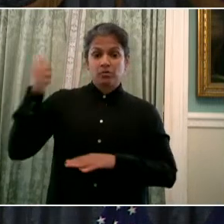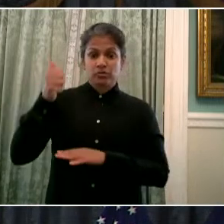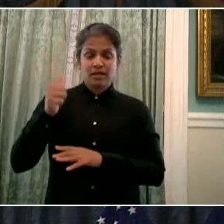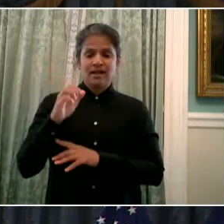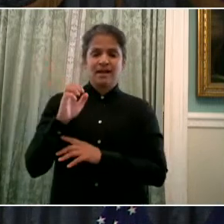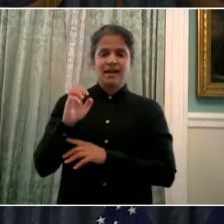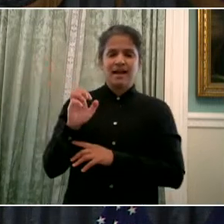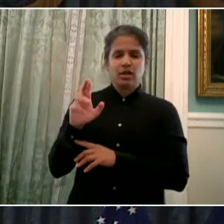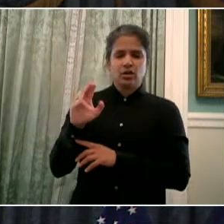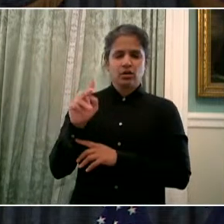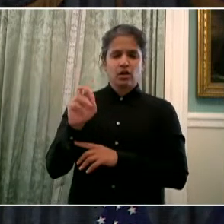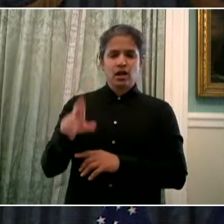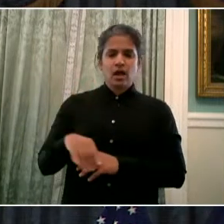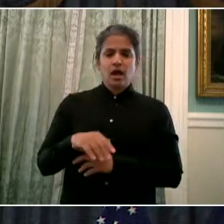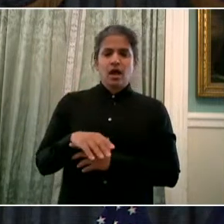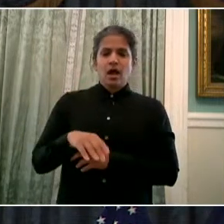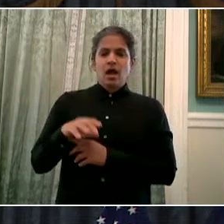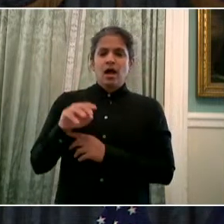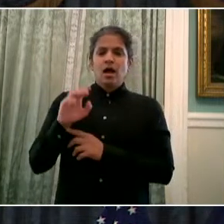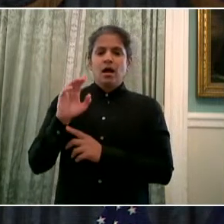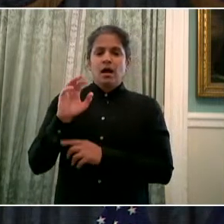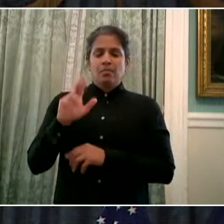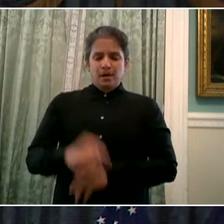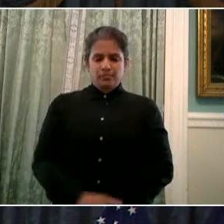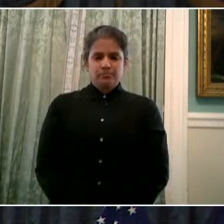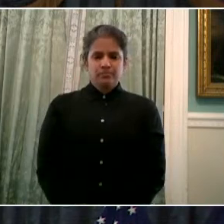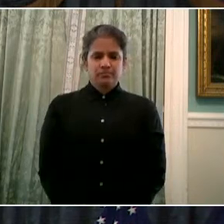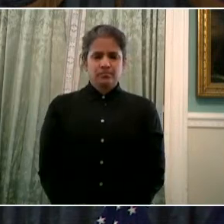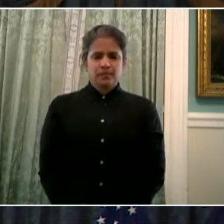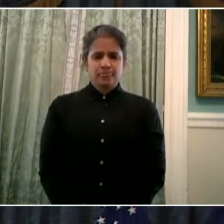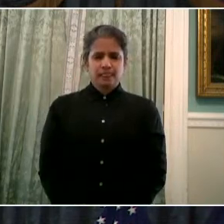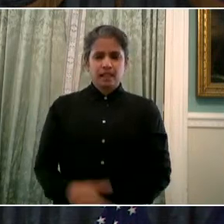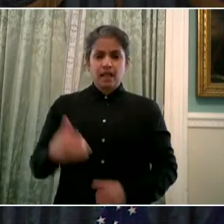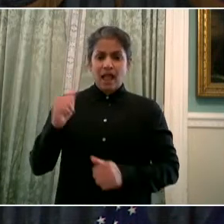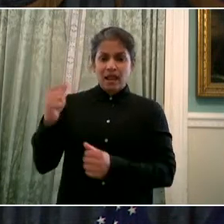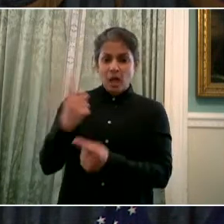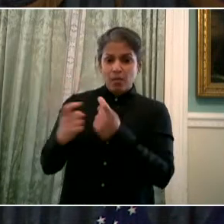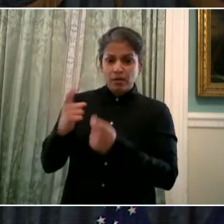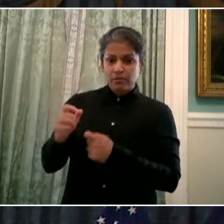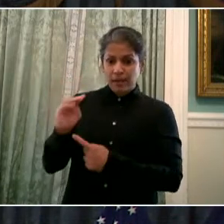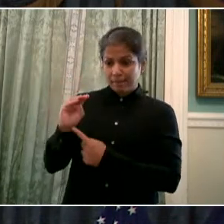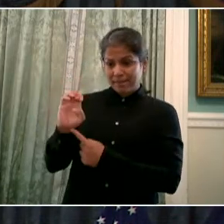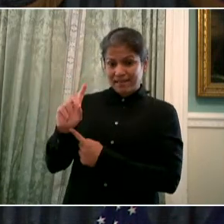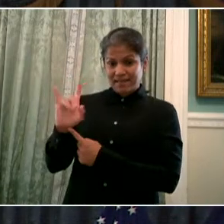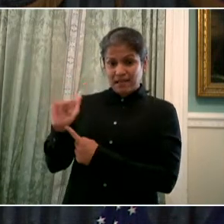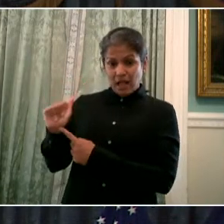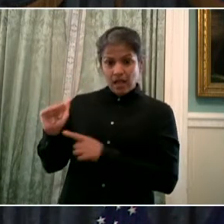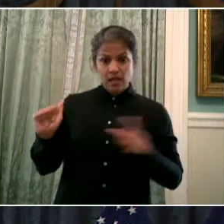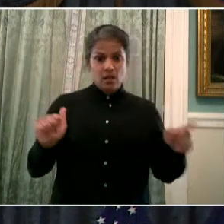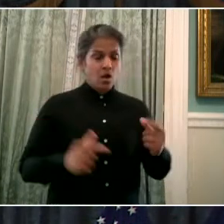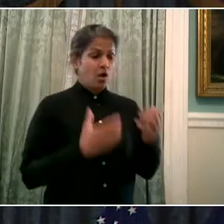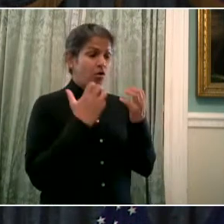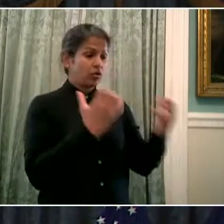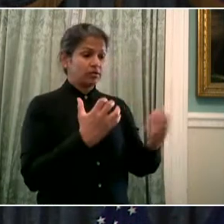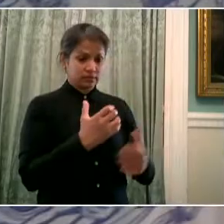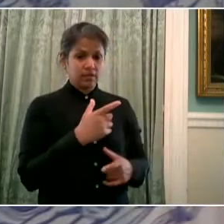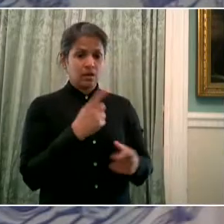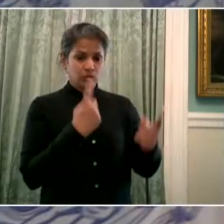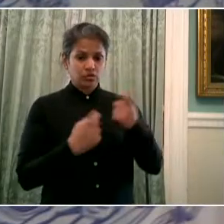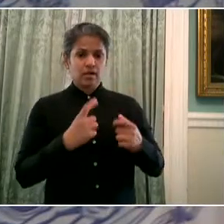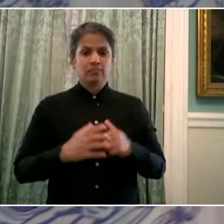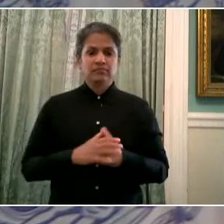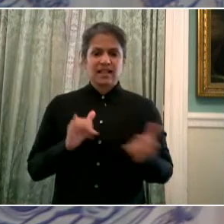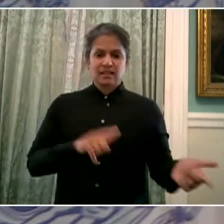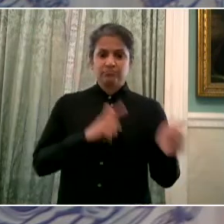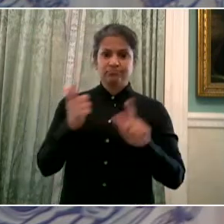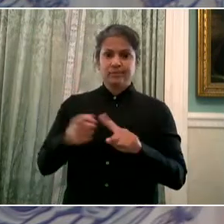from the media, followed by some questions that have been submitted by the public ahead of today's briefing. I would now like to turn it over to Deputy Mayor Phil Banks. Good afternoon and